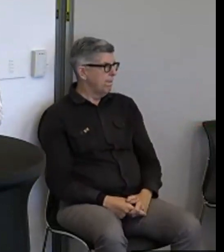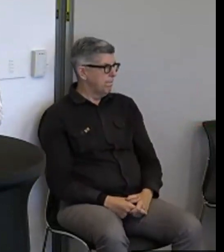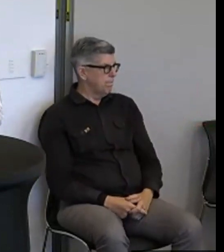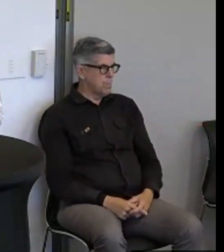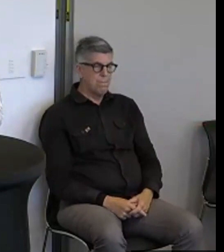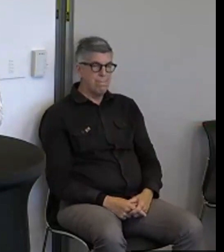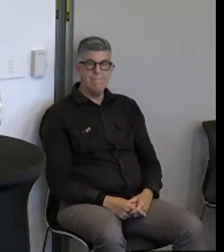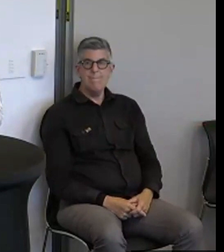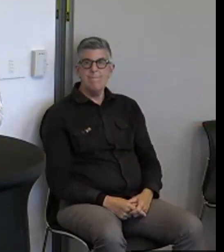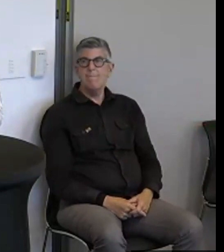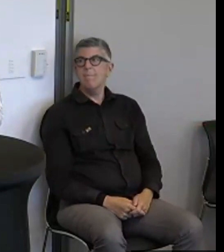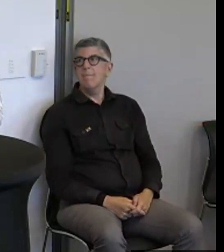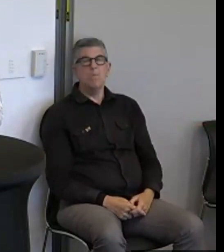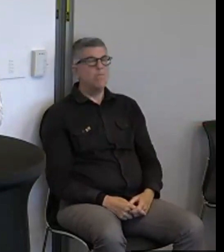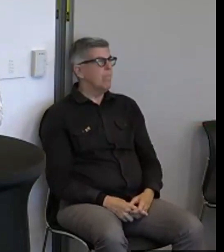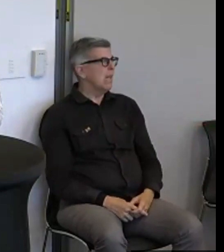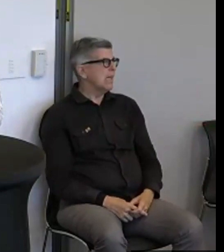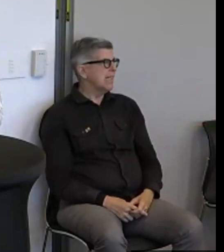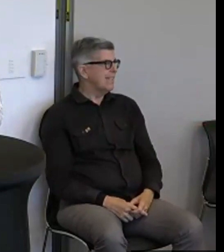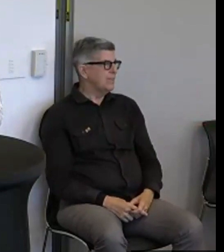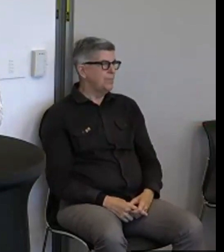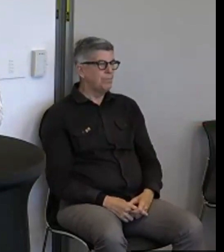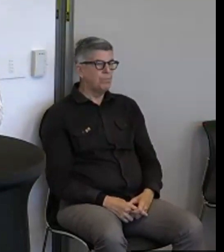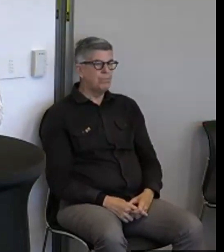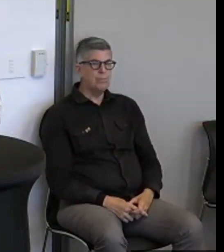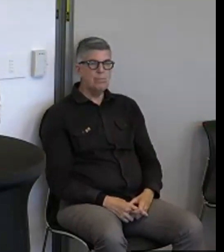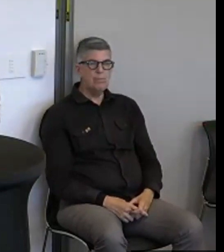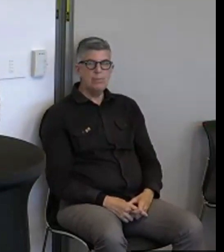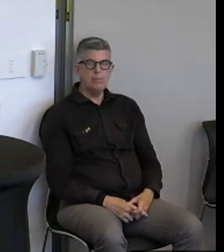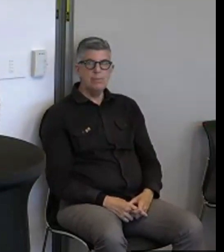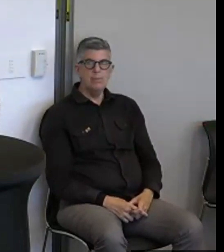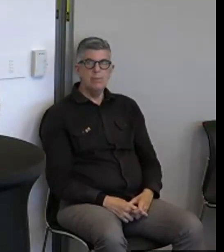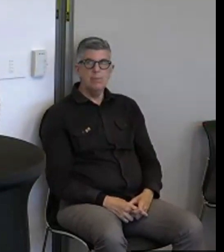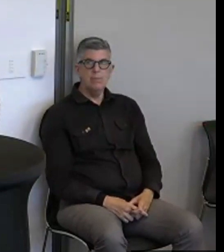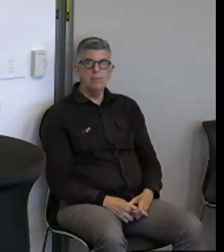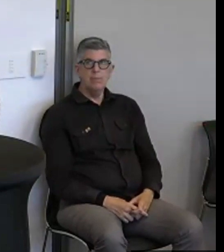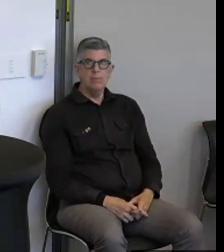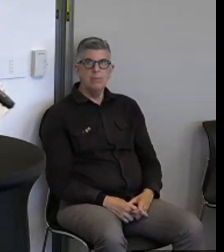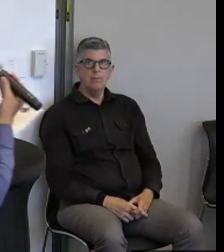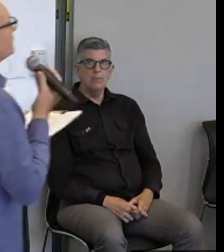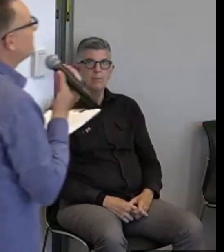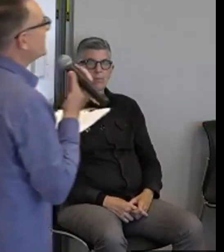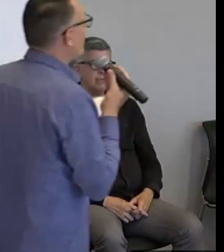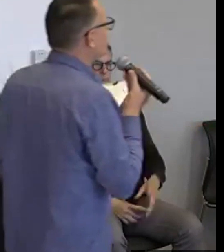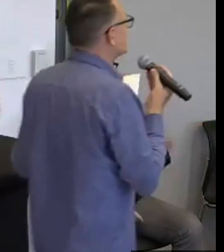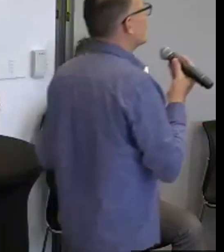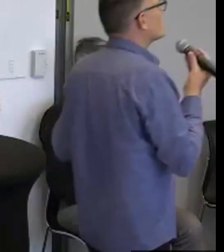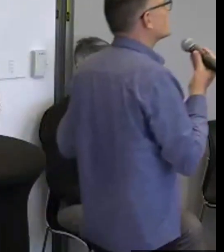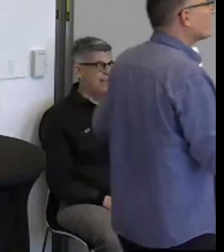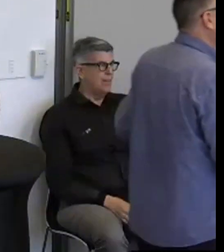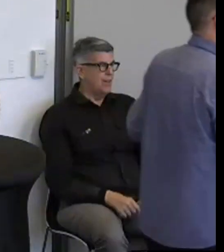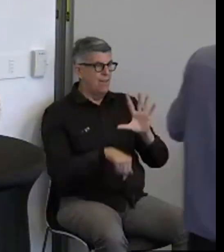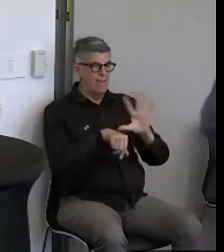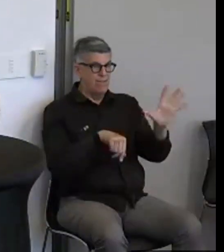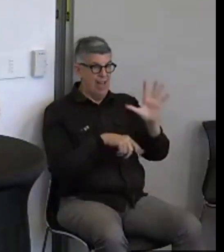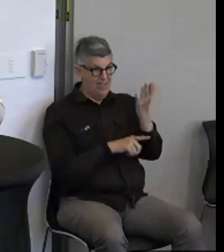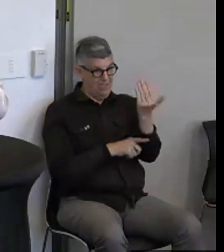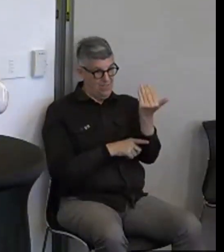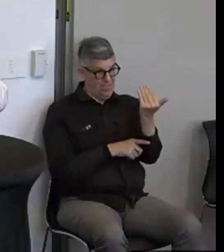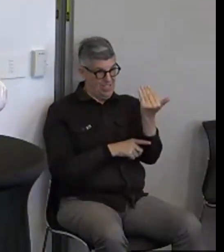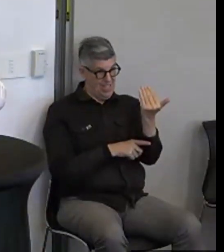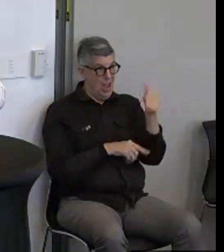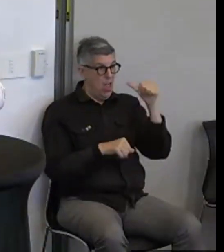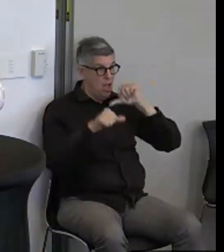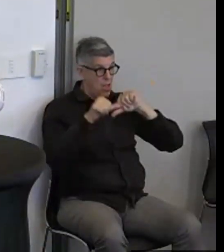Hello. Oh, Dan Gardner. By the way, while I'm walking this mic across the room, it is 5:15. The bartender works for 15 more